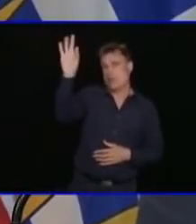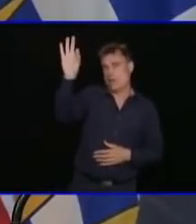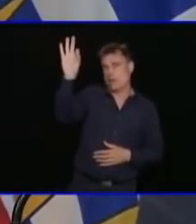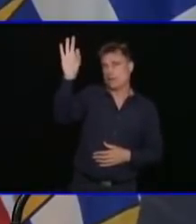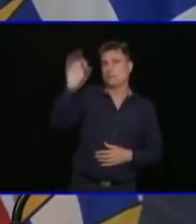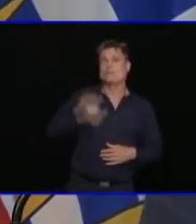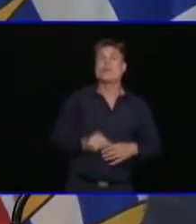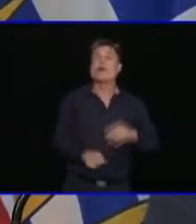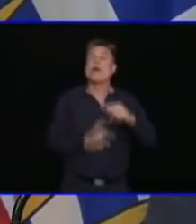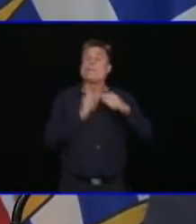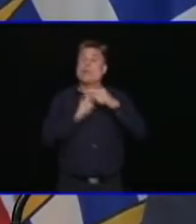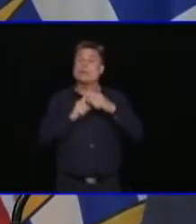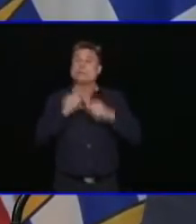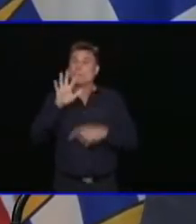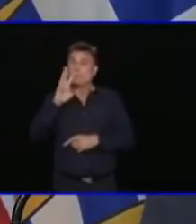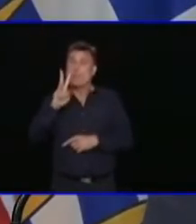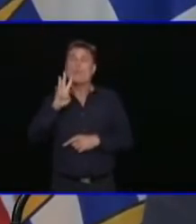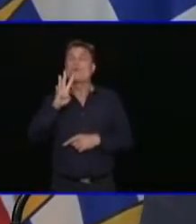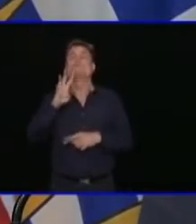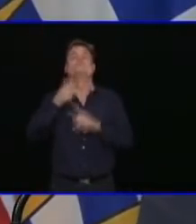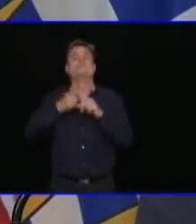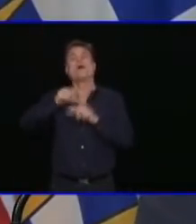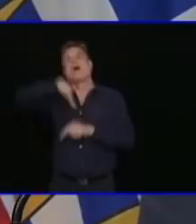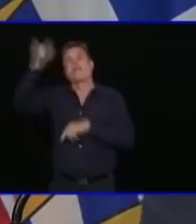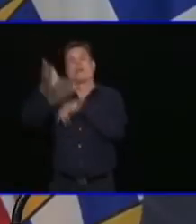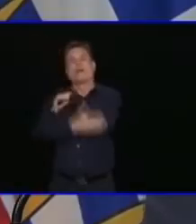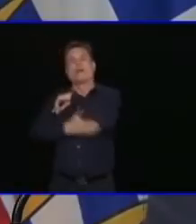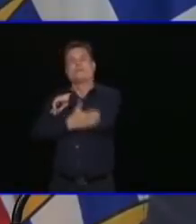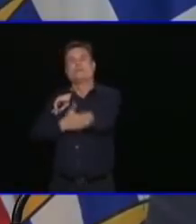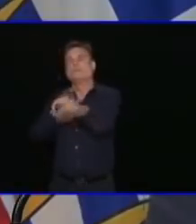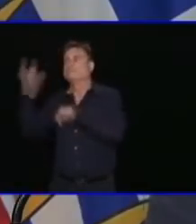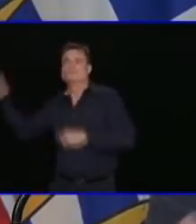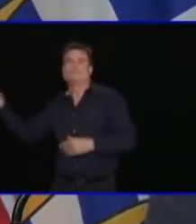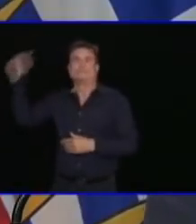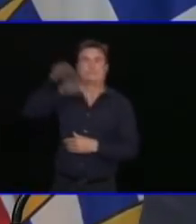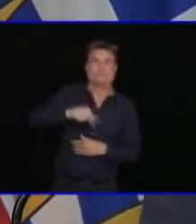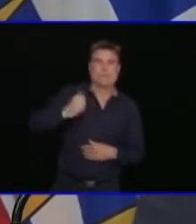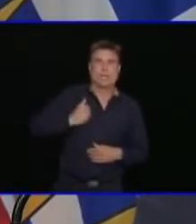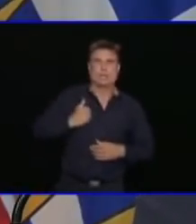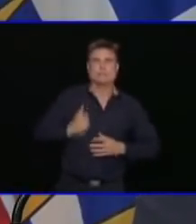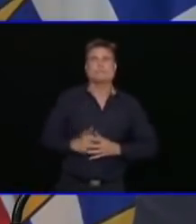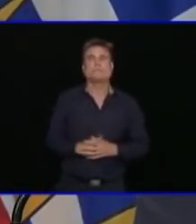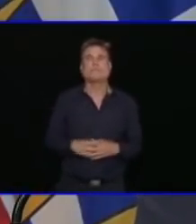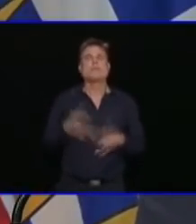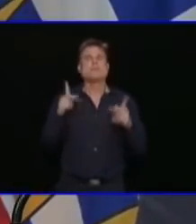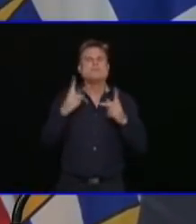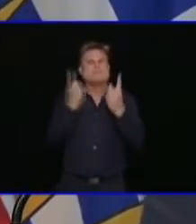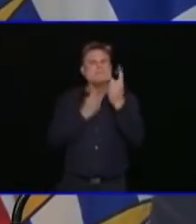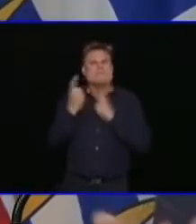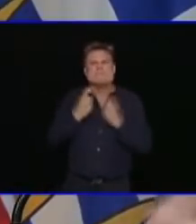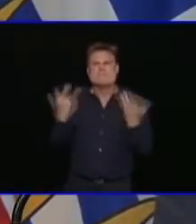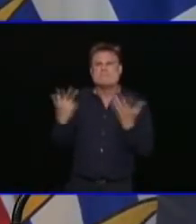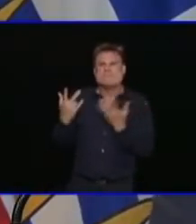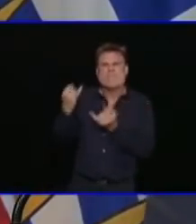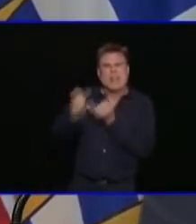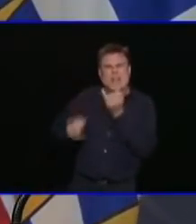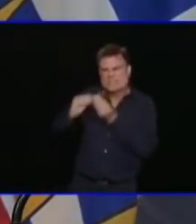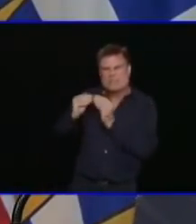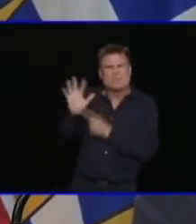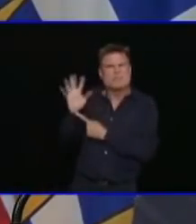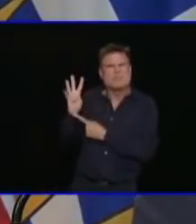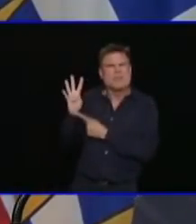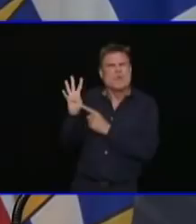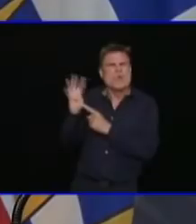Canada. And I've had some questions about that category from some people, but to remind people that that is people who might have